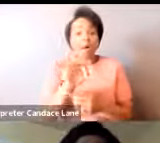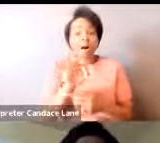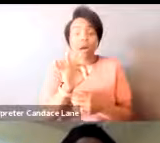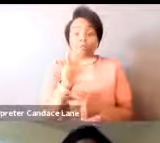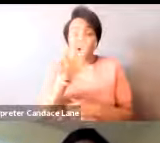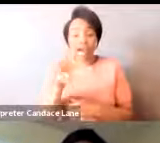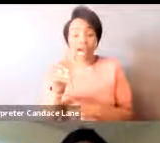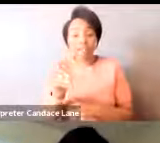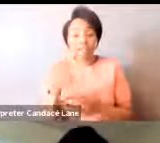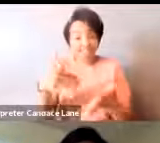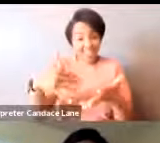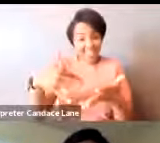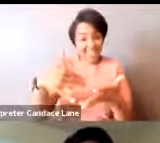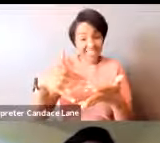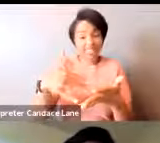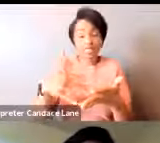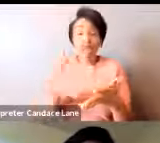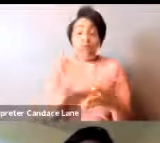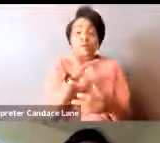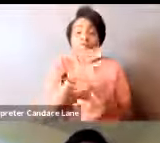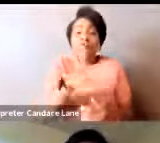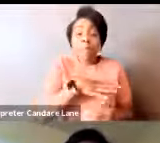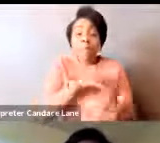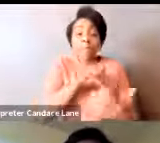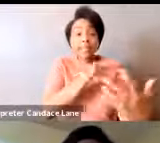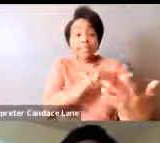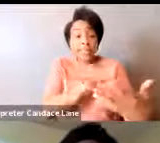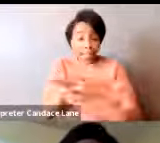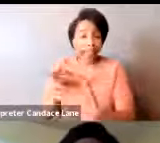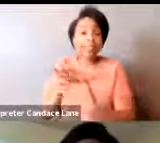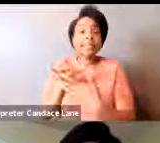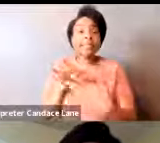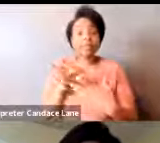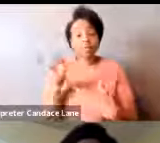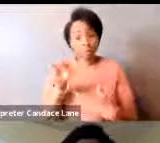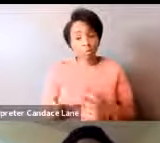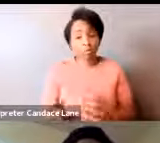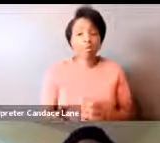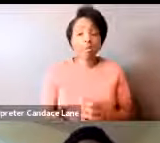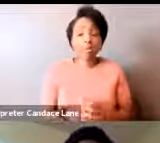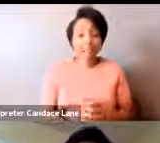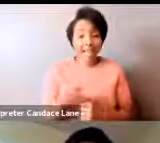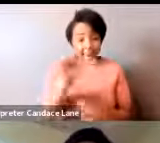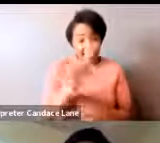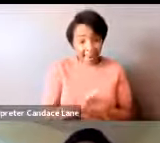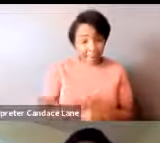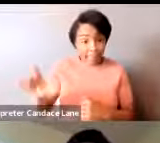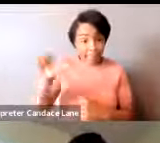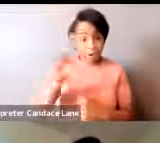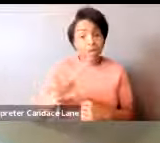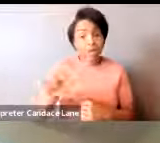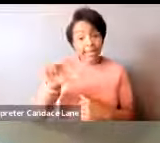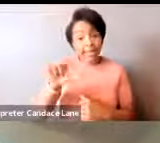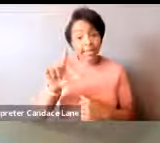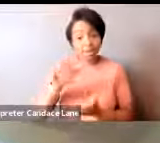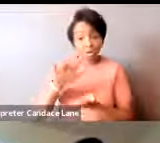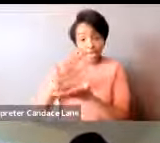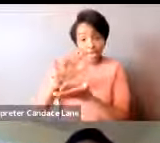program in Women's Studies, Women and Gender Studies, Leonard Library, and the School of Arts